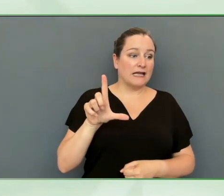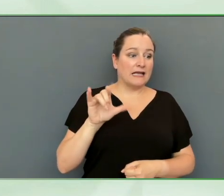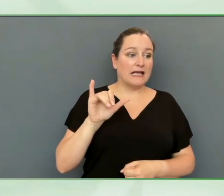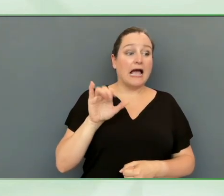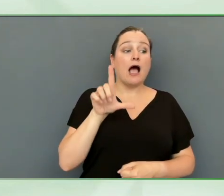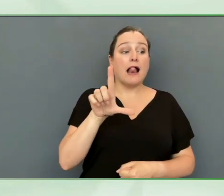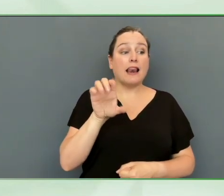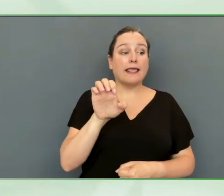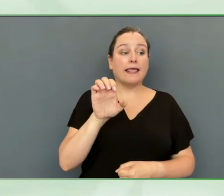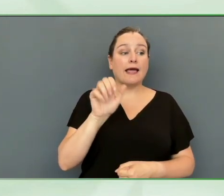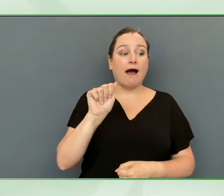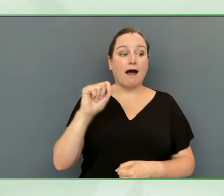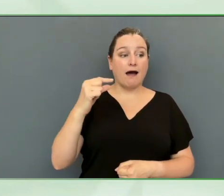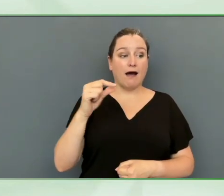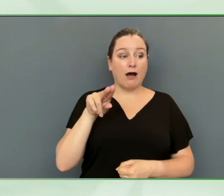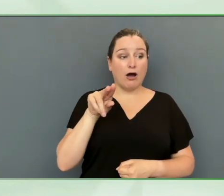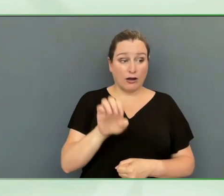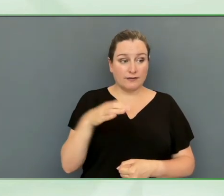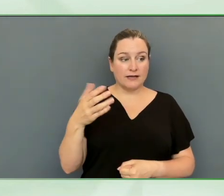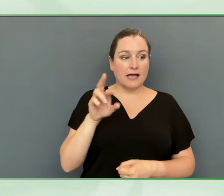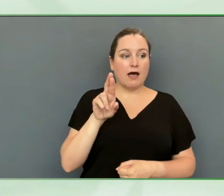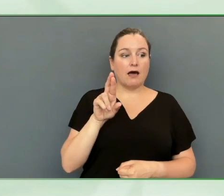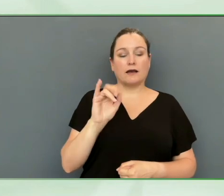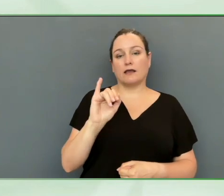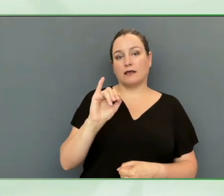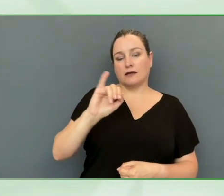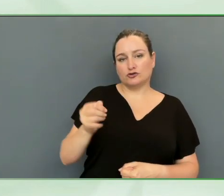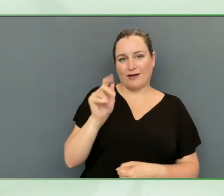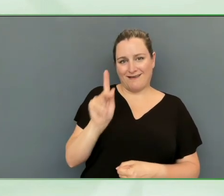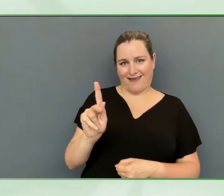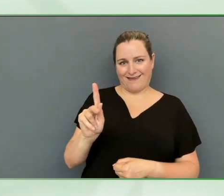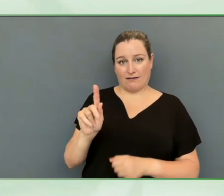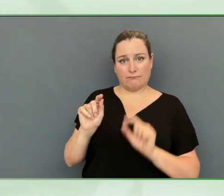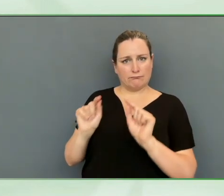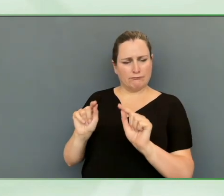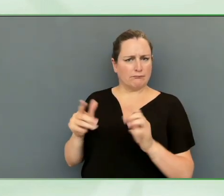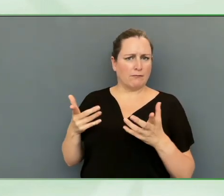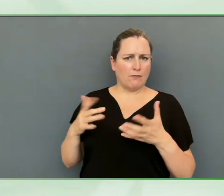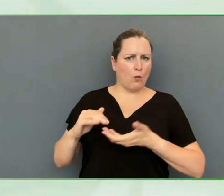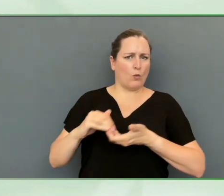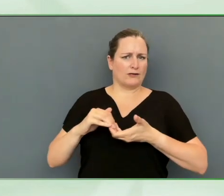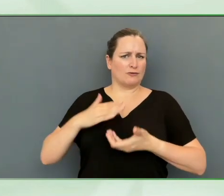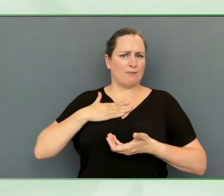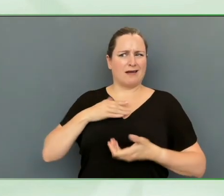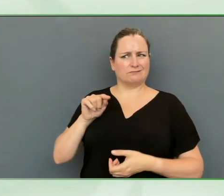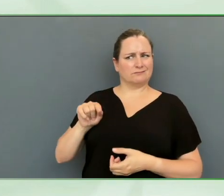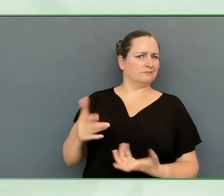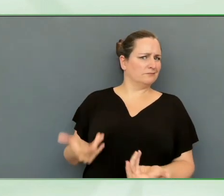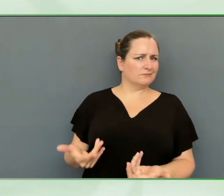In the introduction, I'm going to do three things. I'm going to tell you a little bit about what is the League, why is it important that we